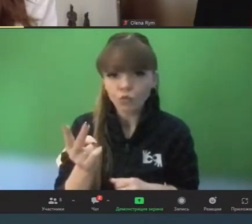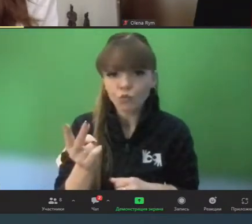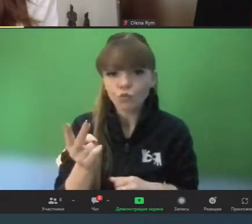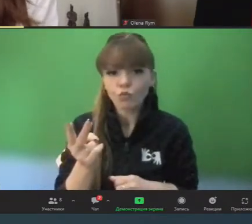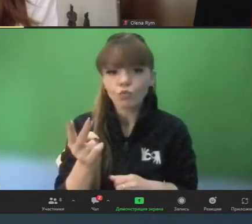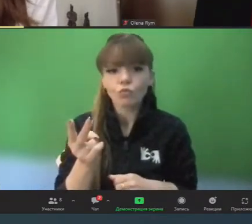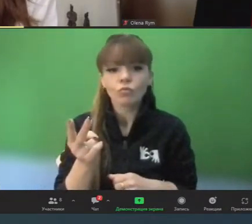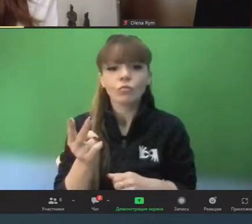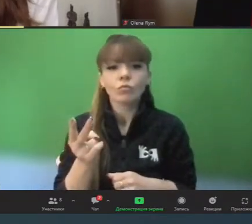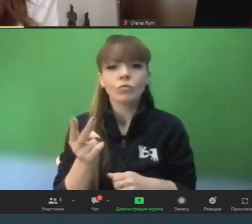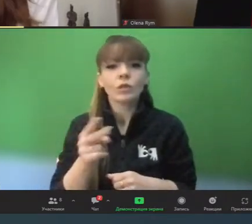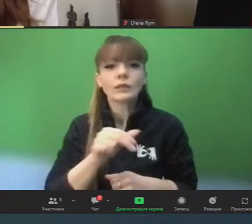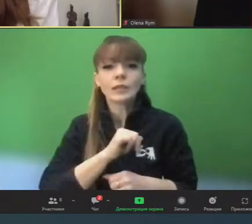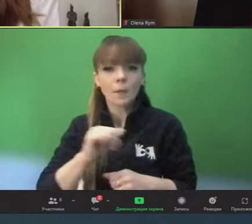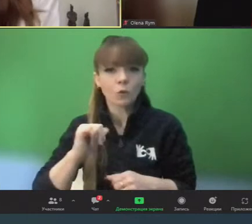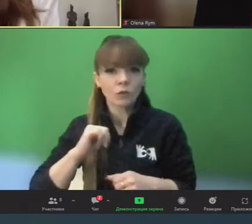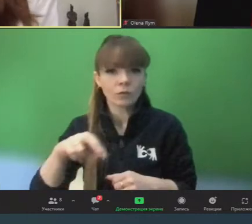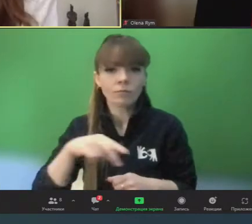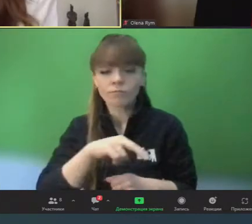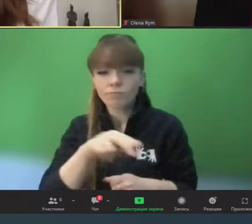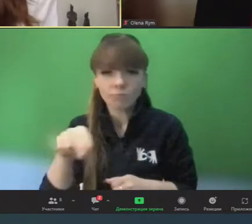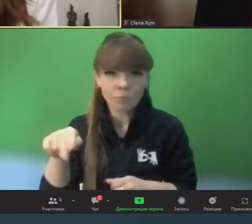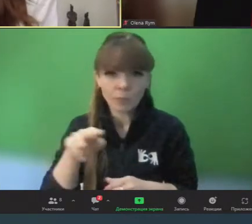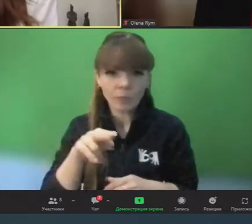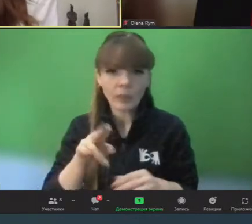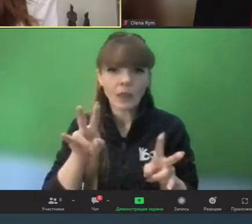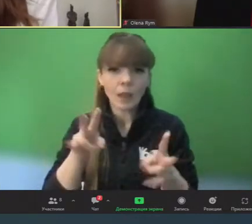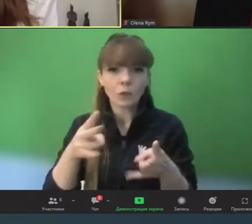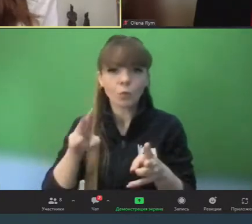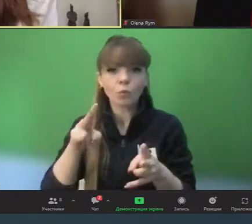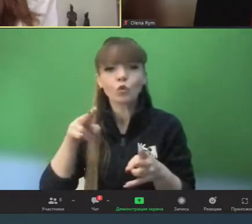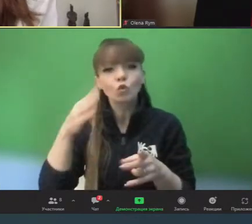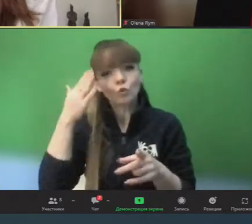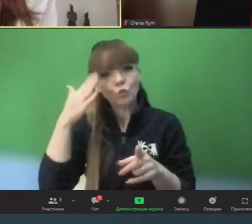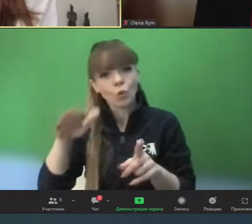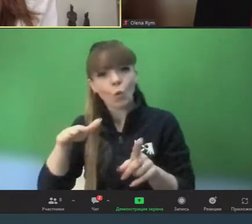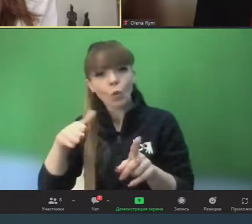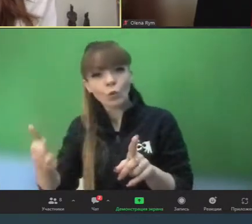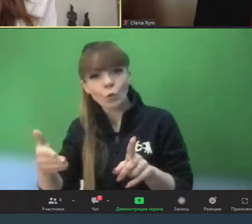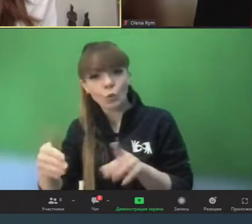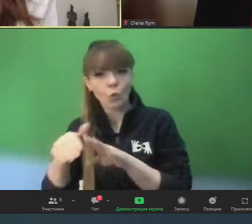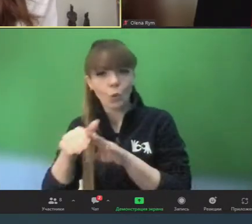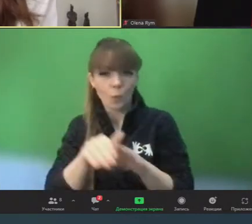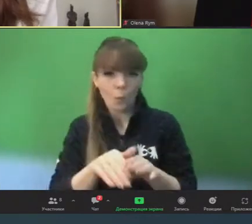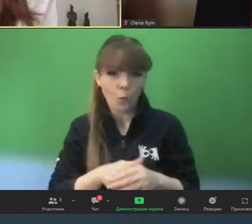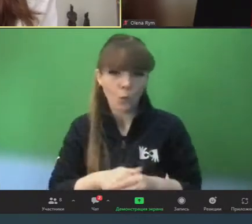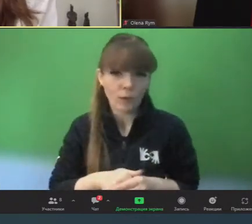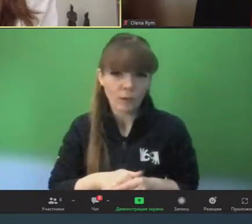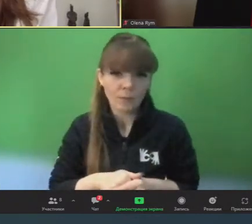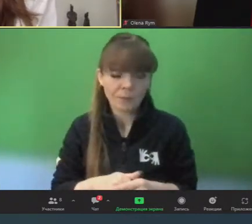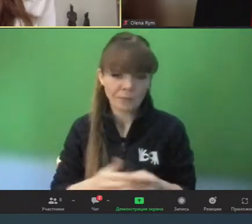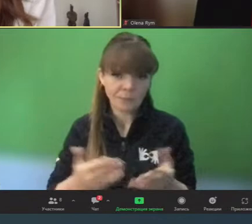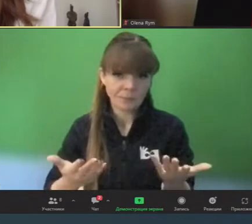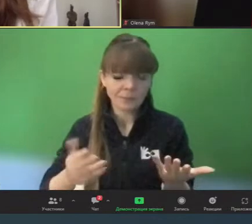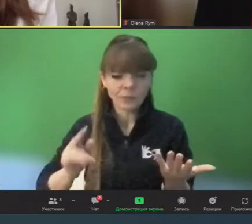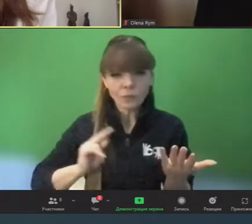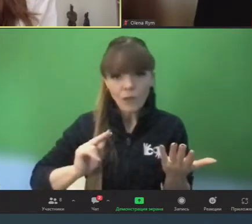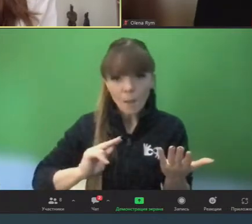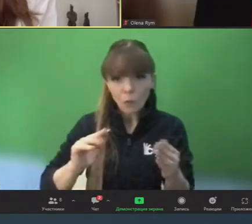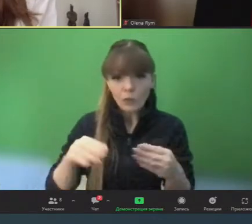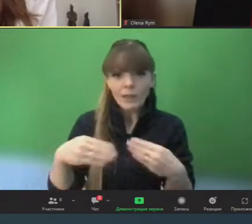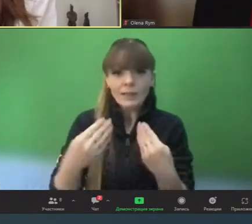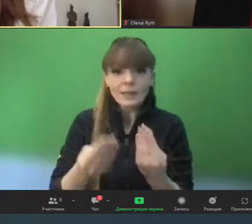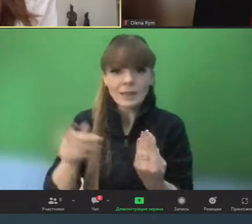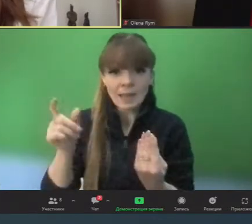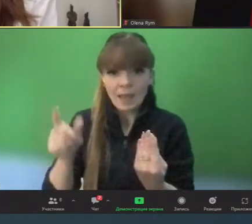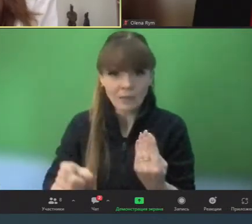interested in employing people who can see, who can hear, and people who don't need an active